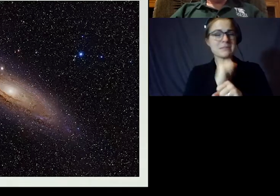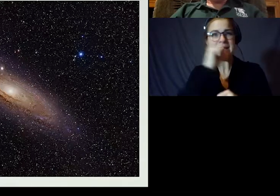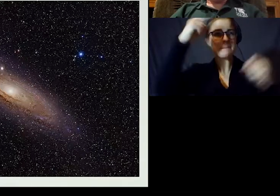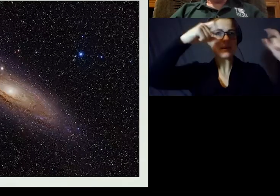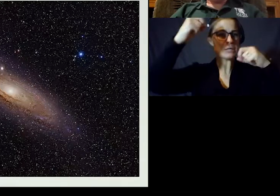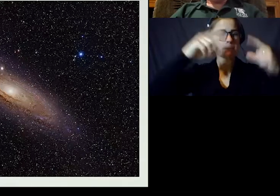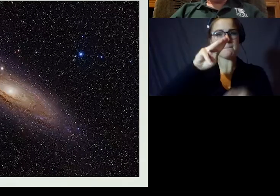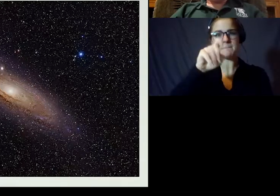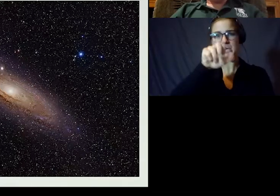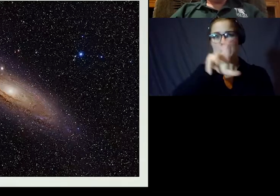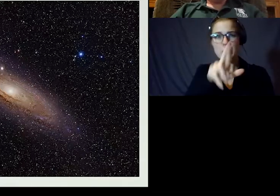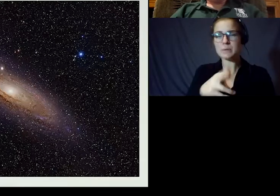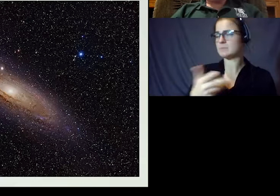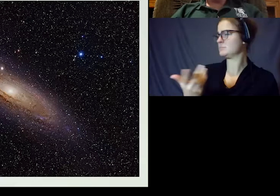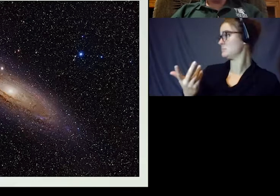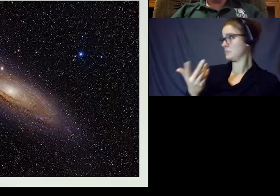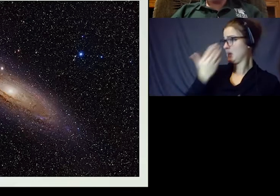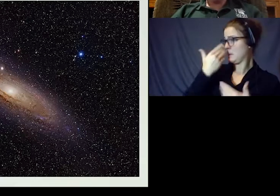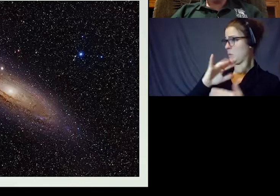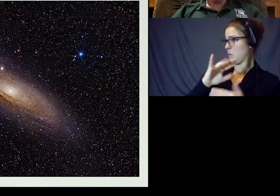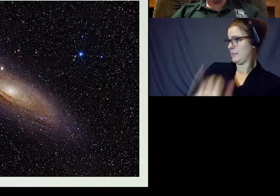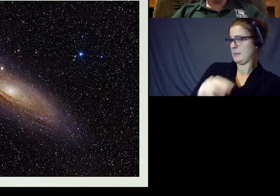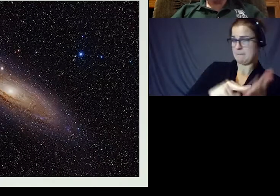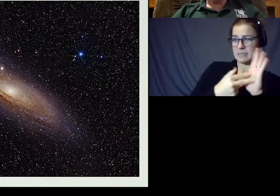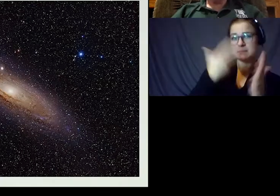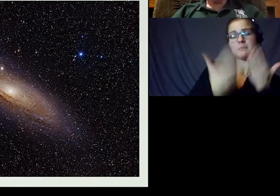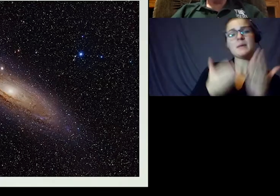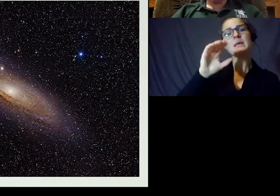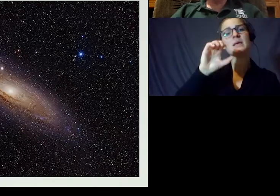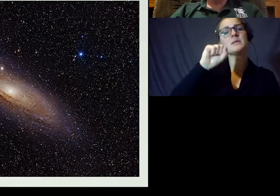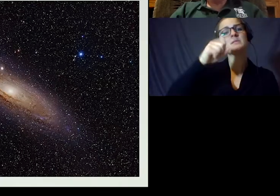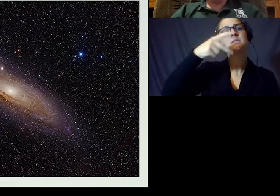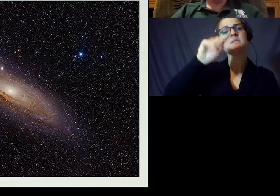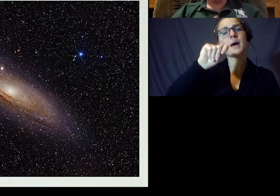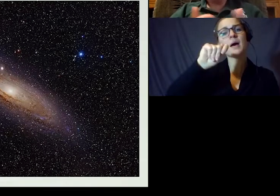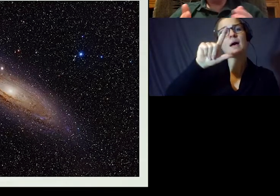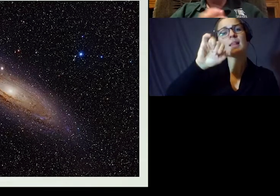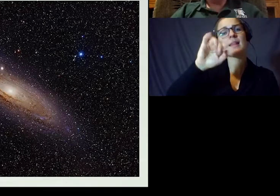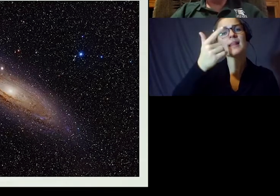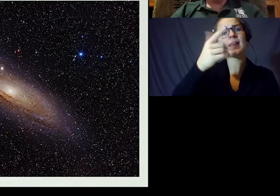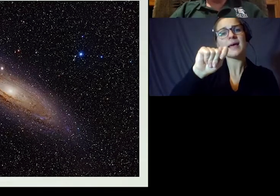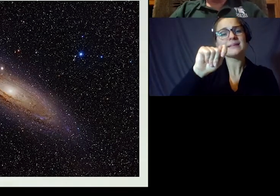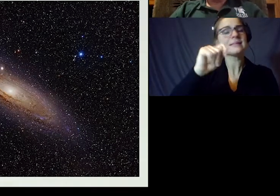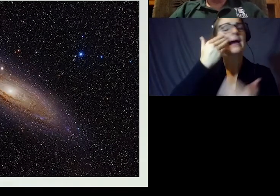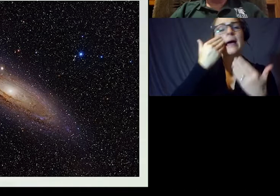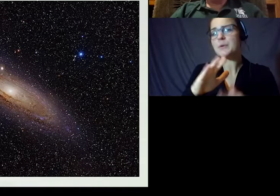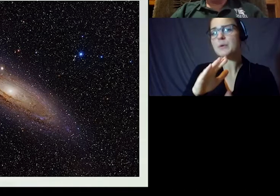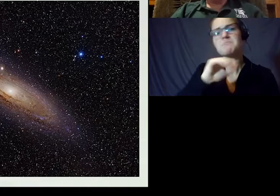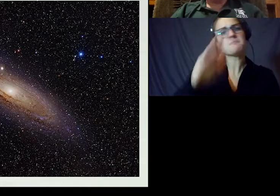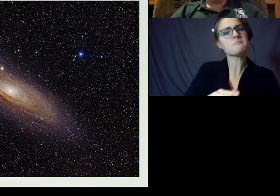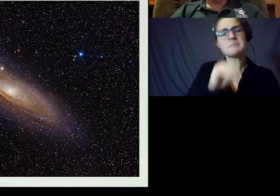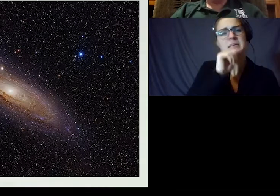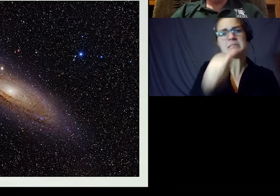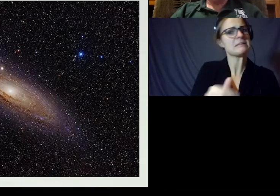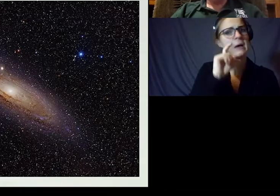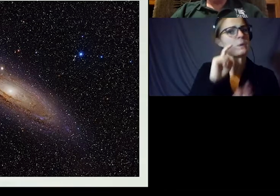wondering if it might be like a flashing spotlight, strobe light somewhere. I don't know. I did not notice that at the night I was